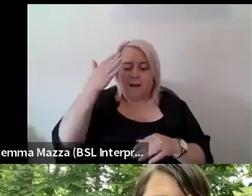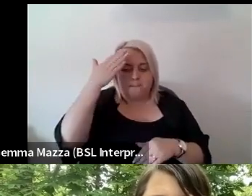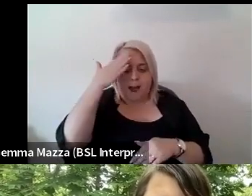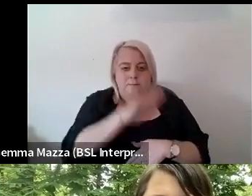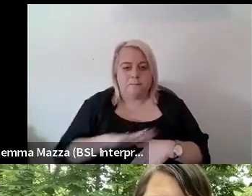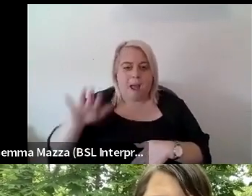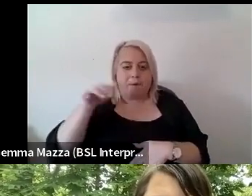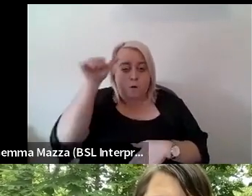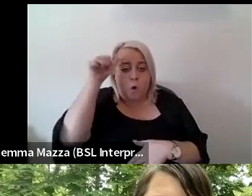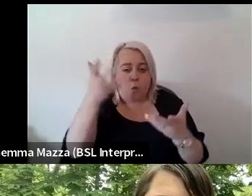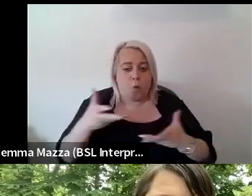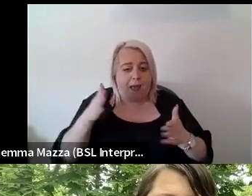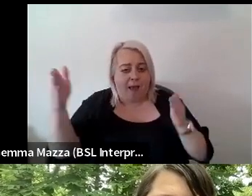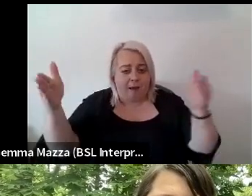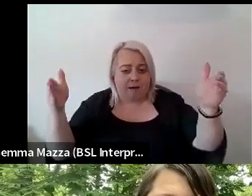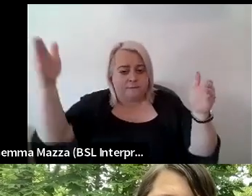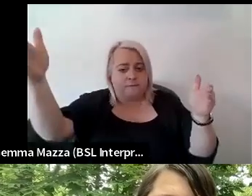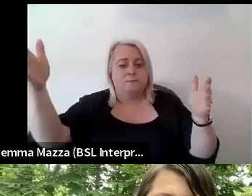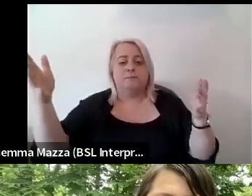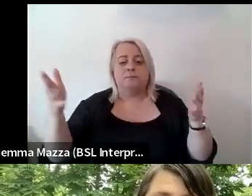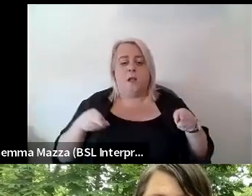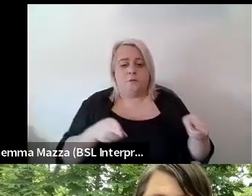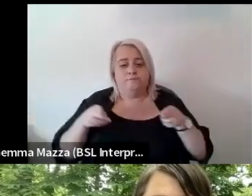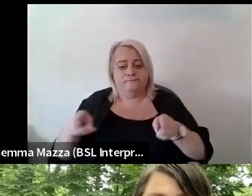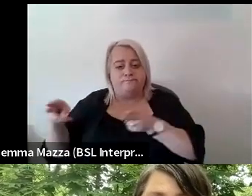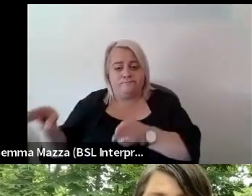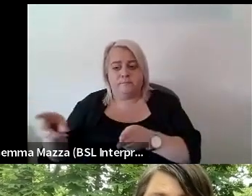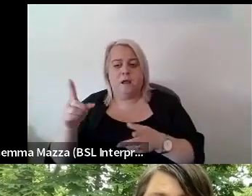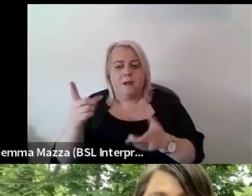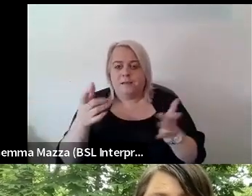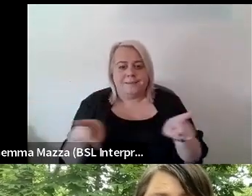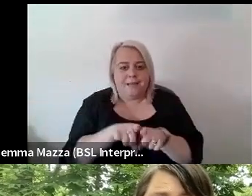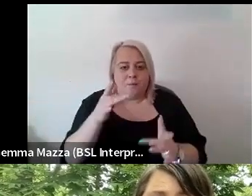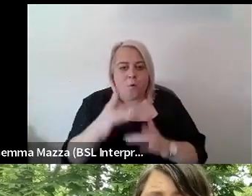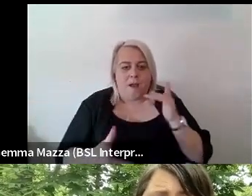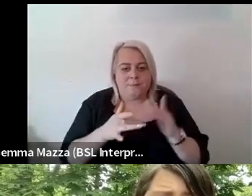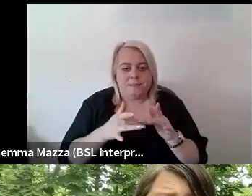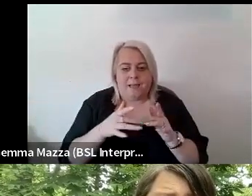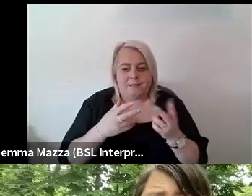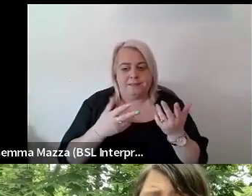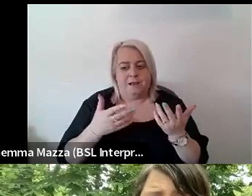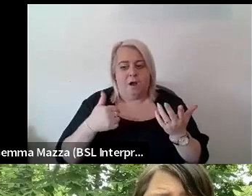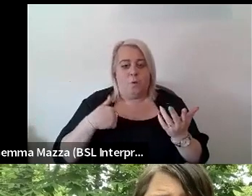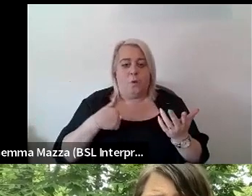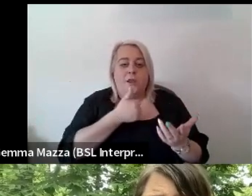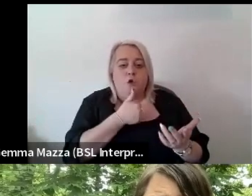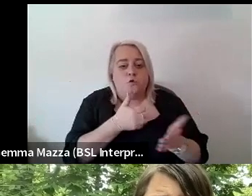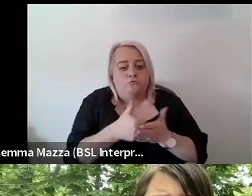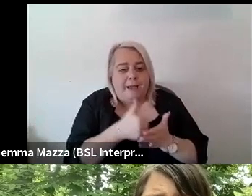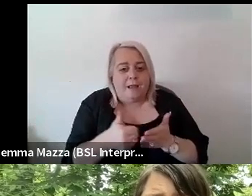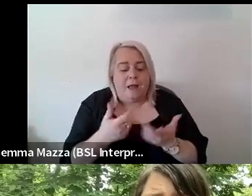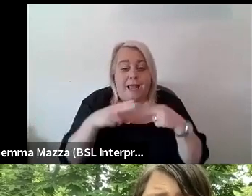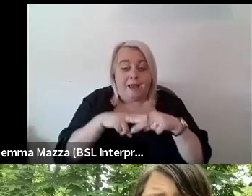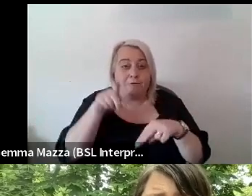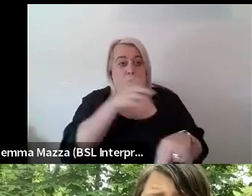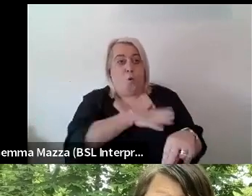too. So if you're going to, you know, change a convention, please have a really good reason for